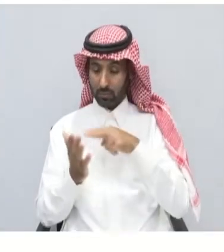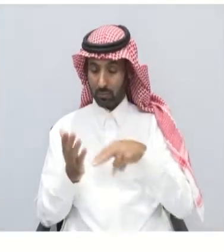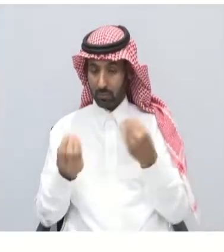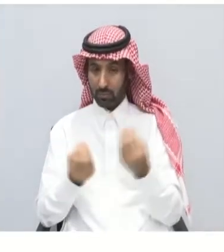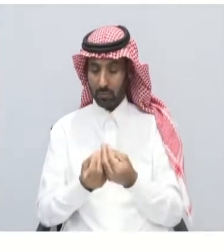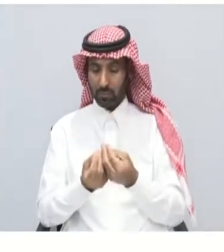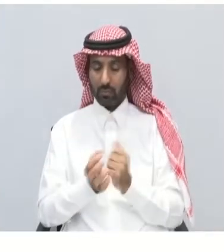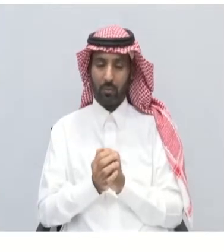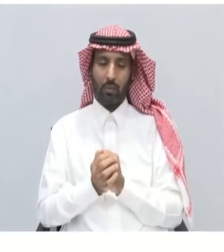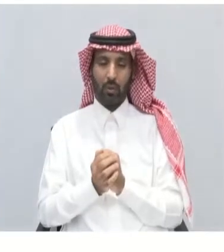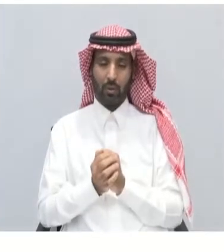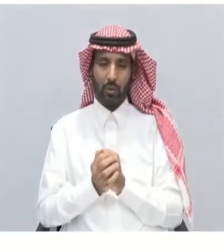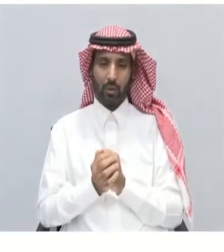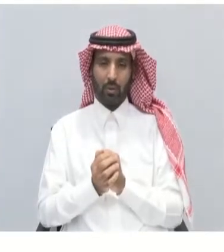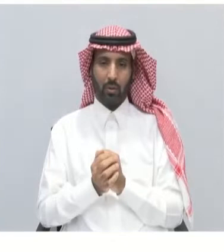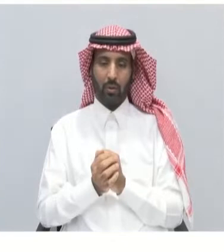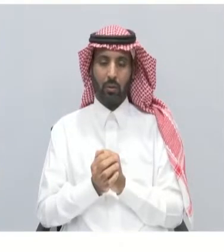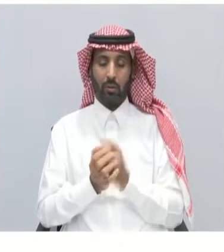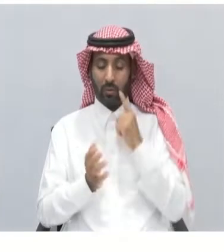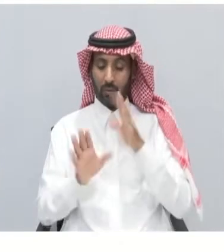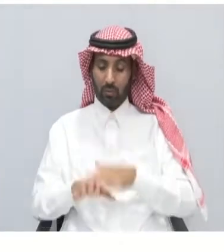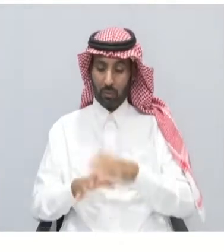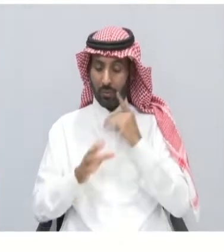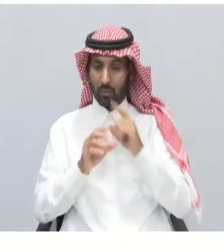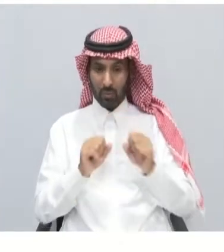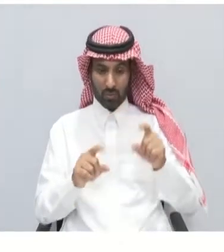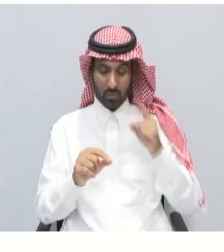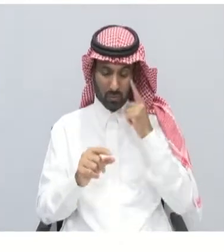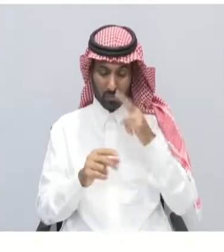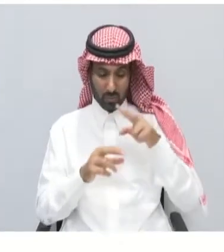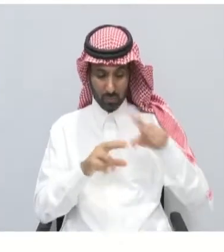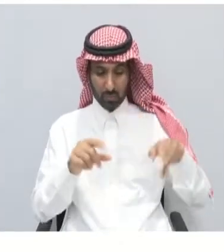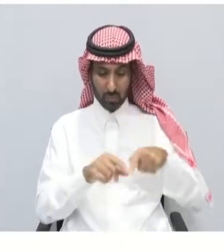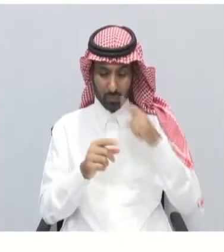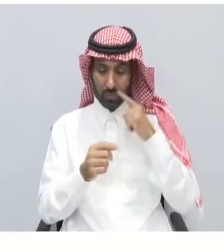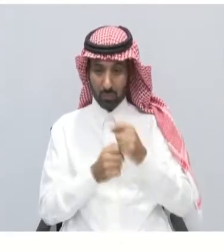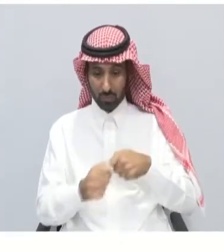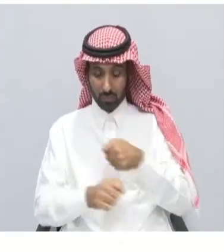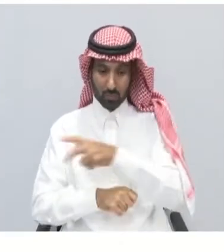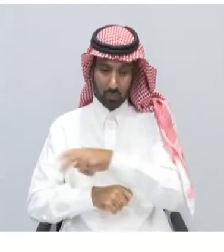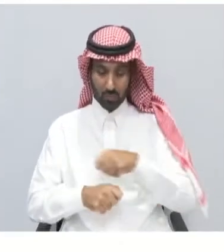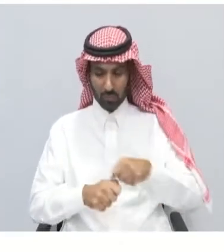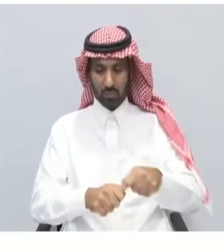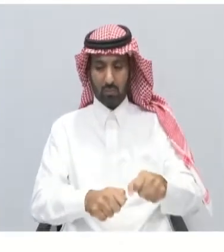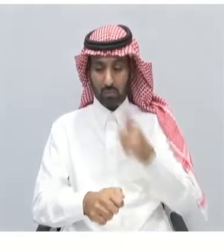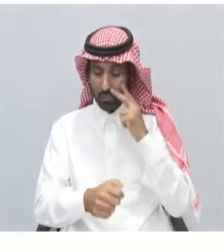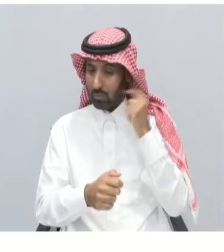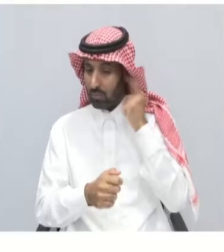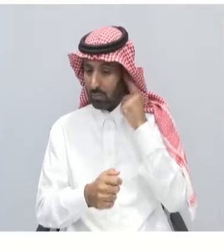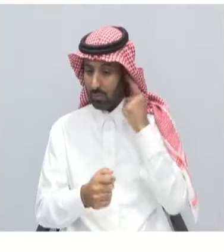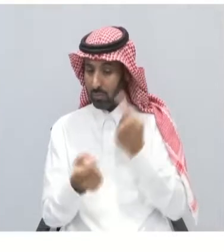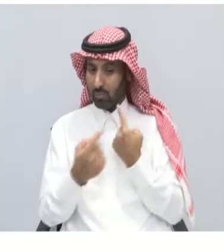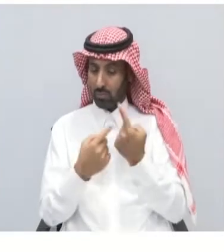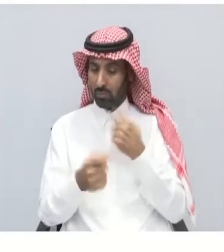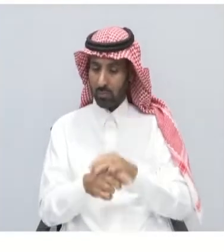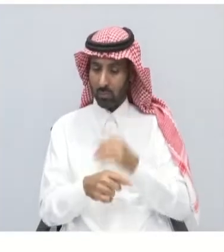together. Okay? Standing in line at checkout counters at the supermarket. Listening to people